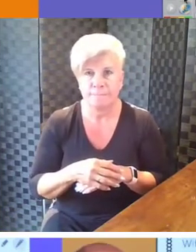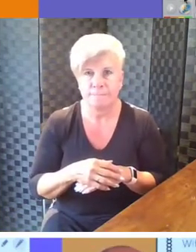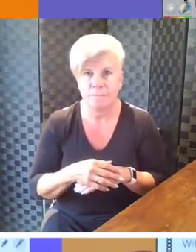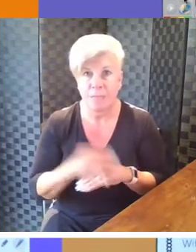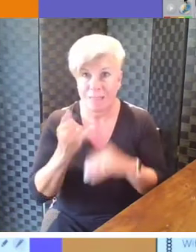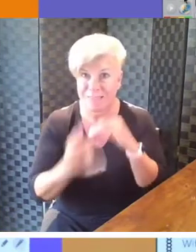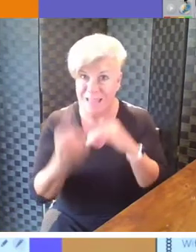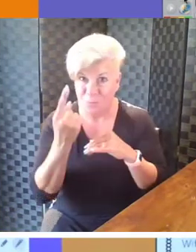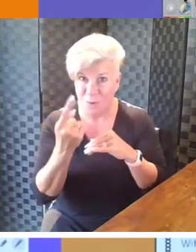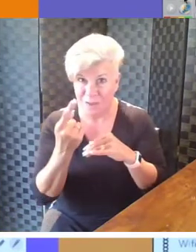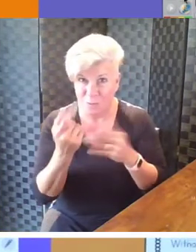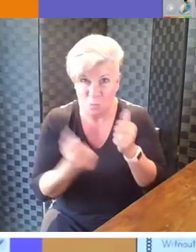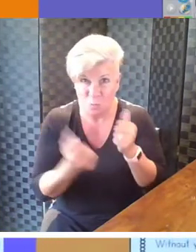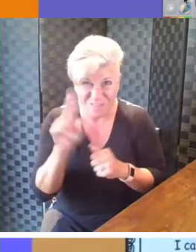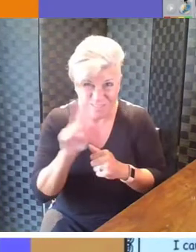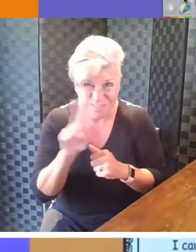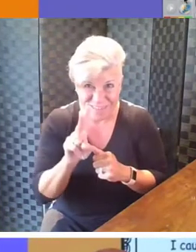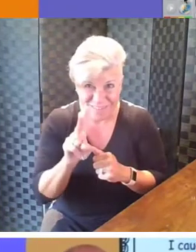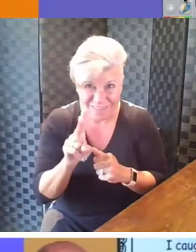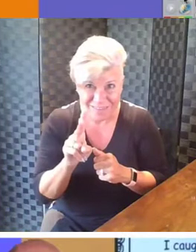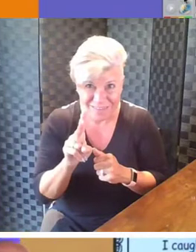Let's do our last one. What vowel do you think it is?